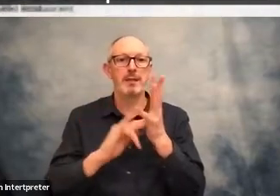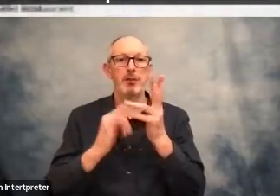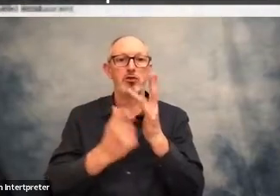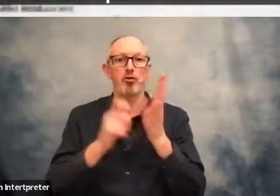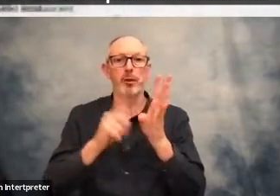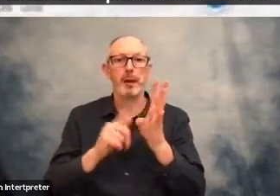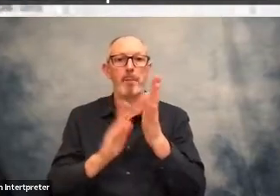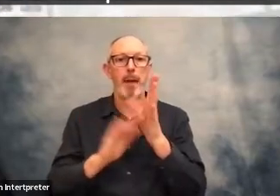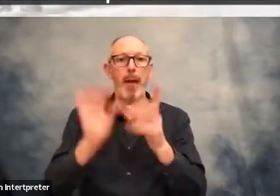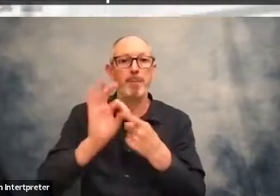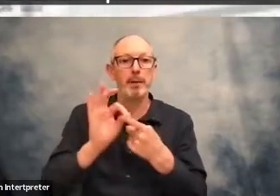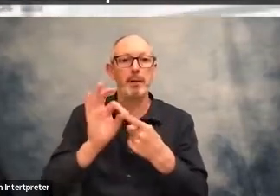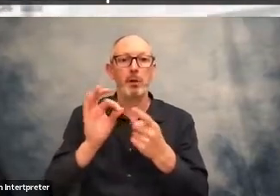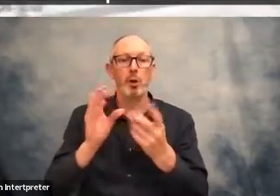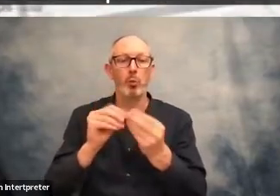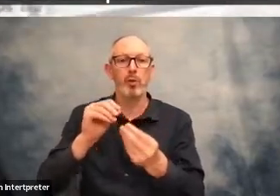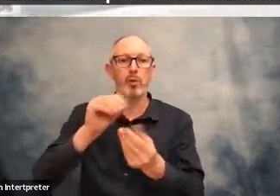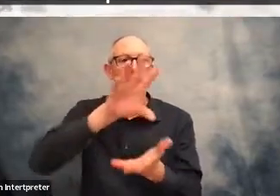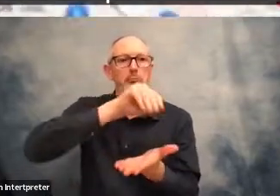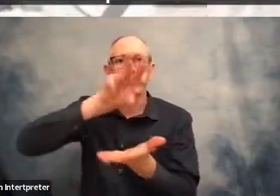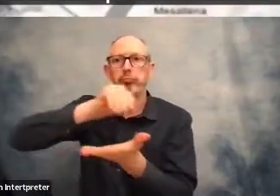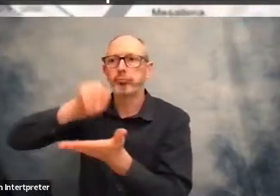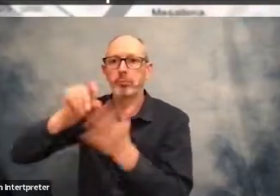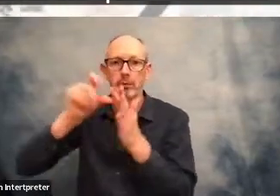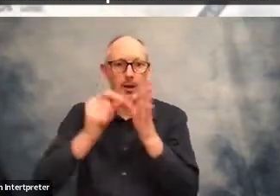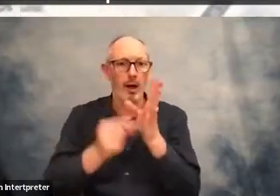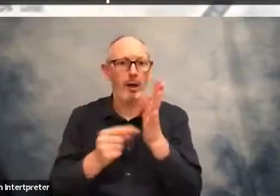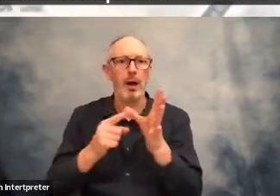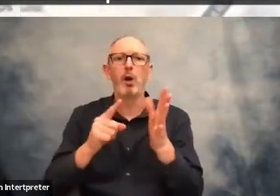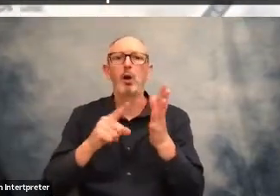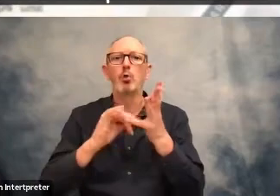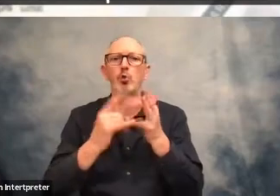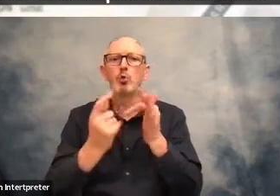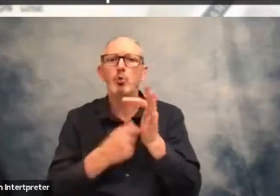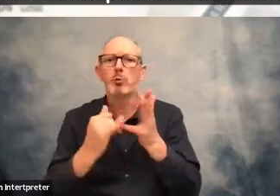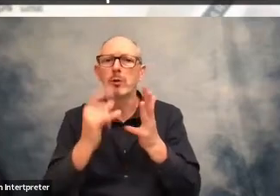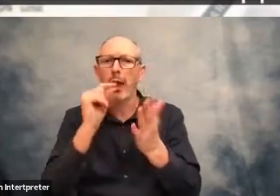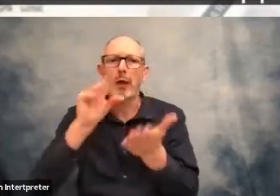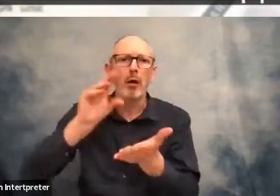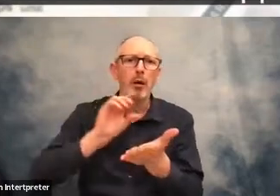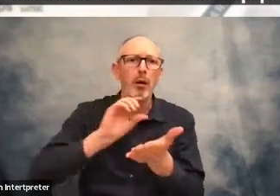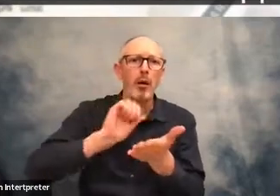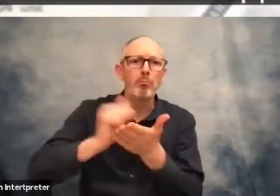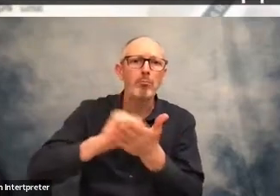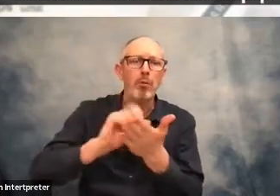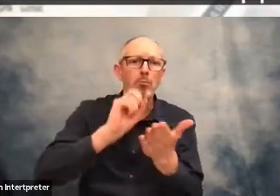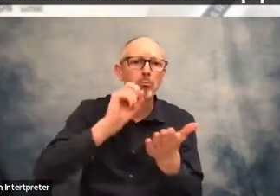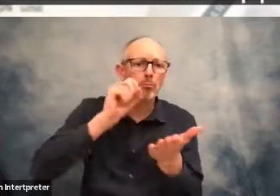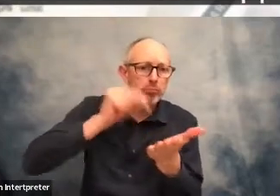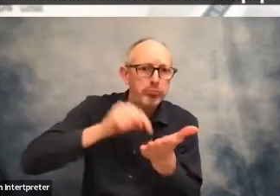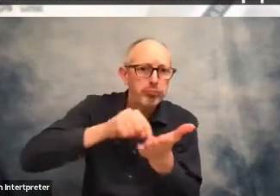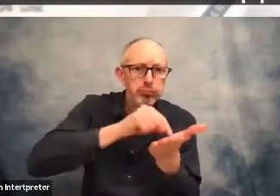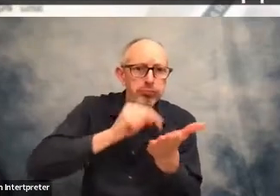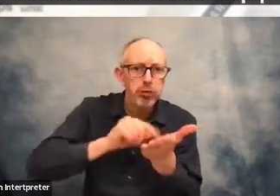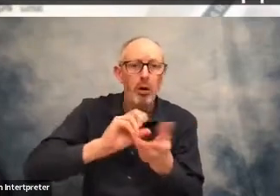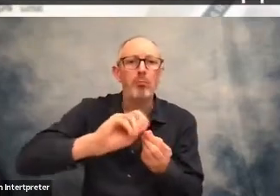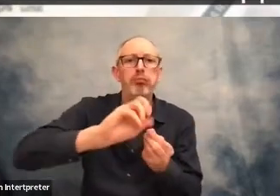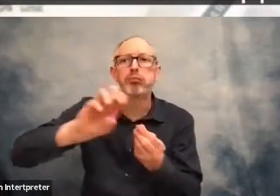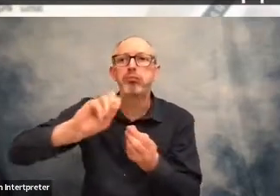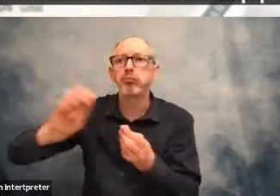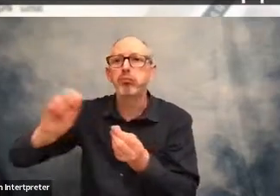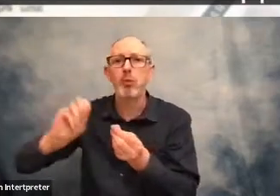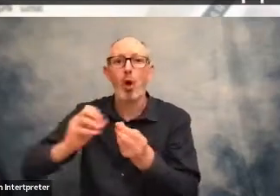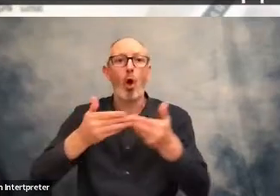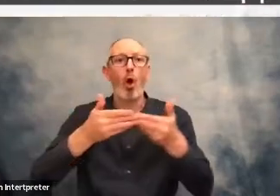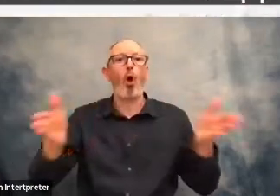our users, where users can publish their readings for open environments and have others benefit